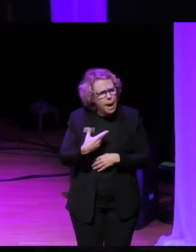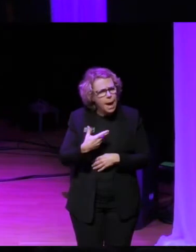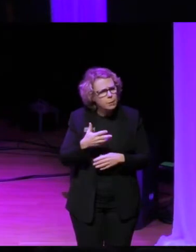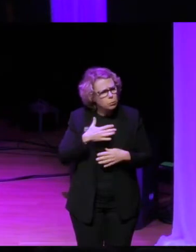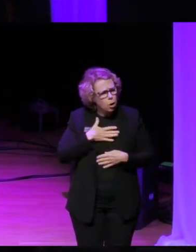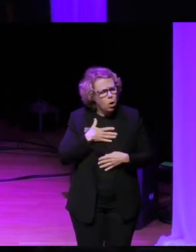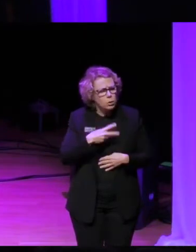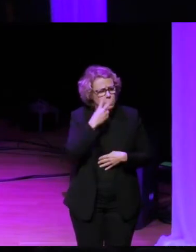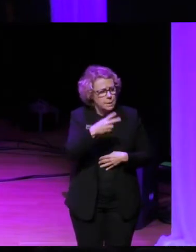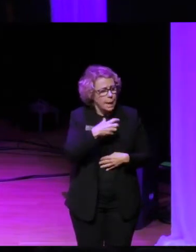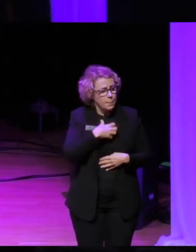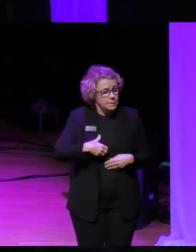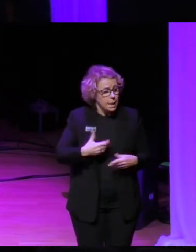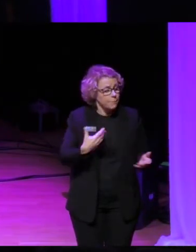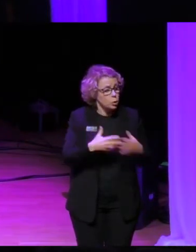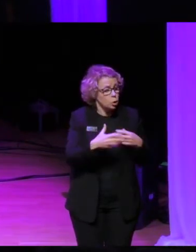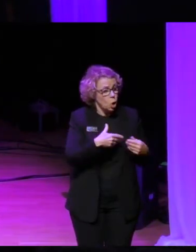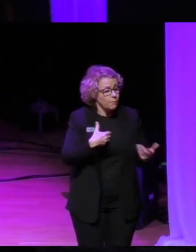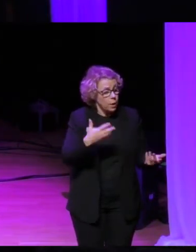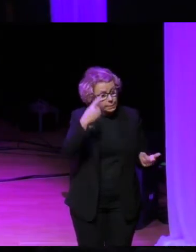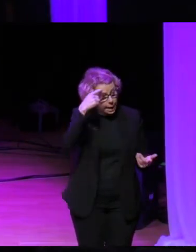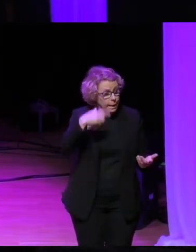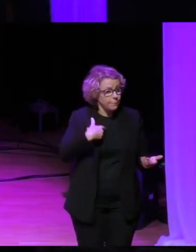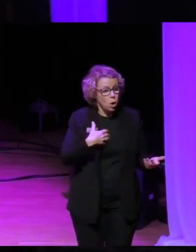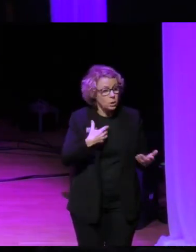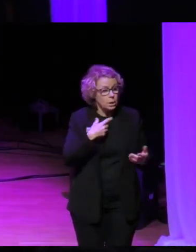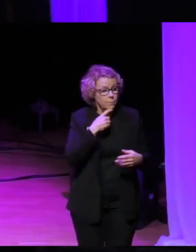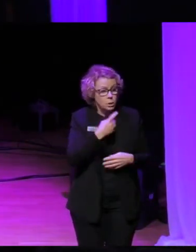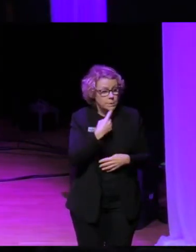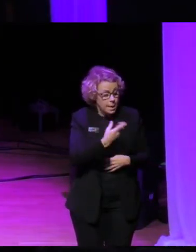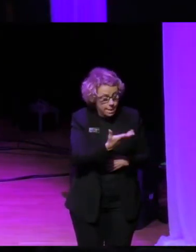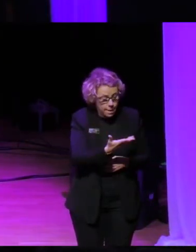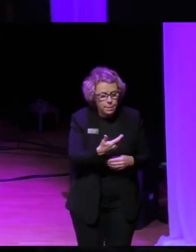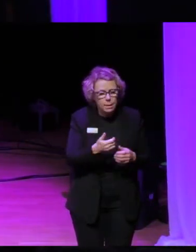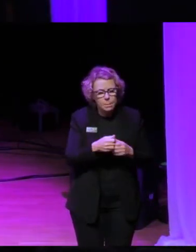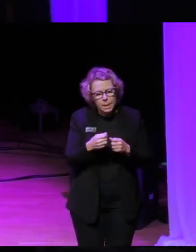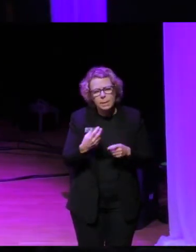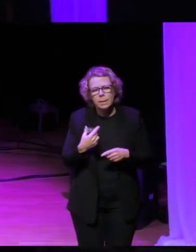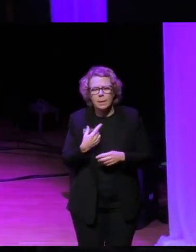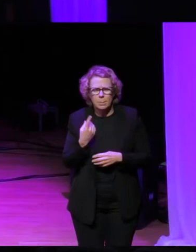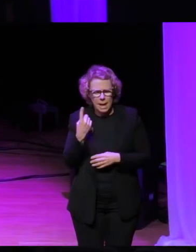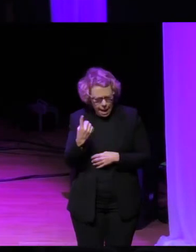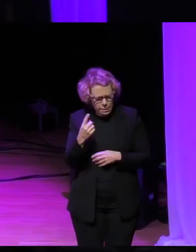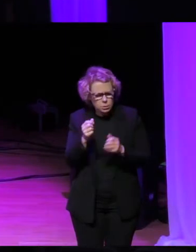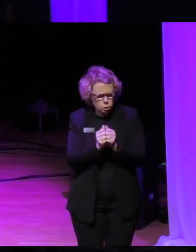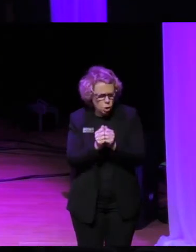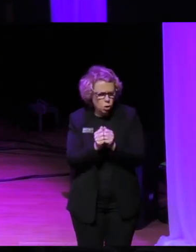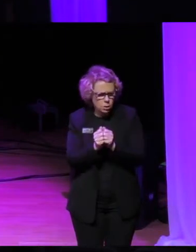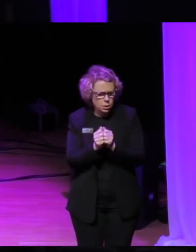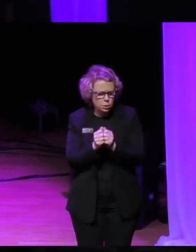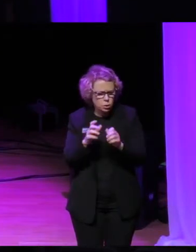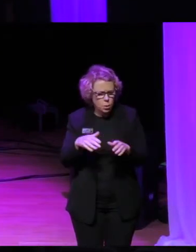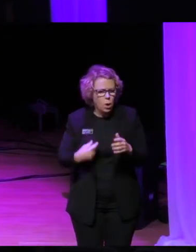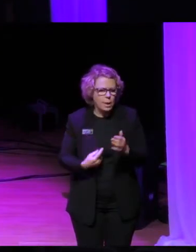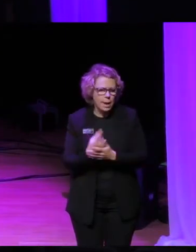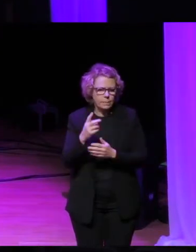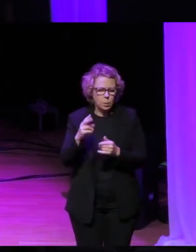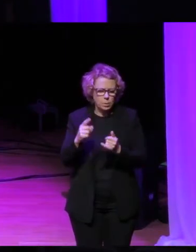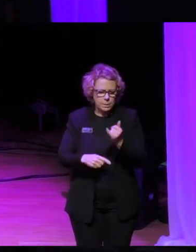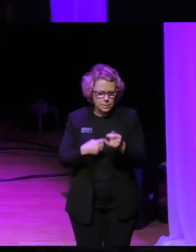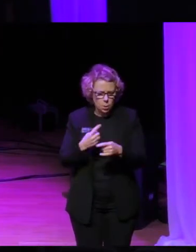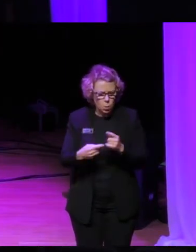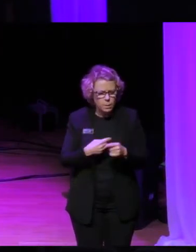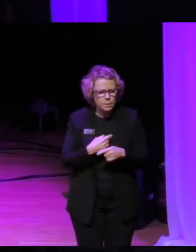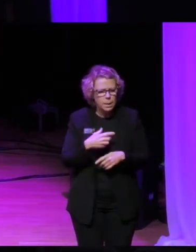one interesting thing that has been happening this year is that the president's tweets have come up in court cases, and we've even seen